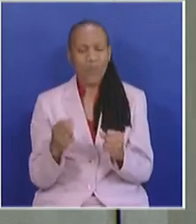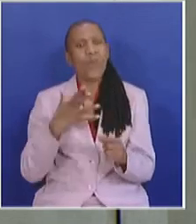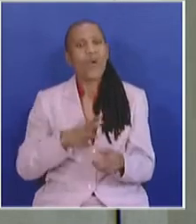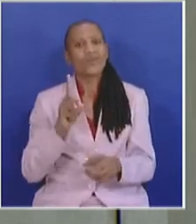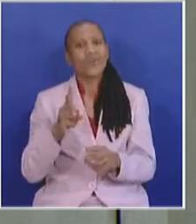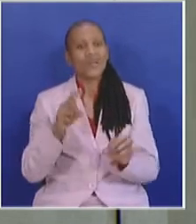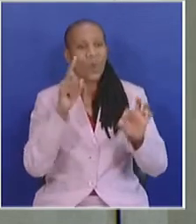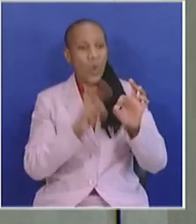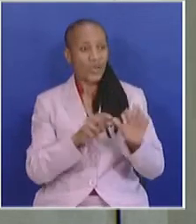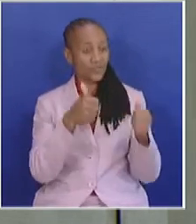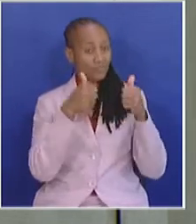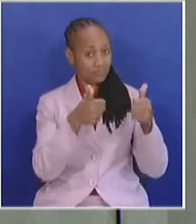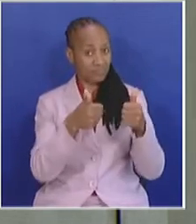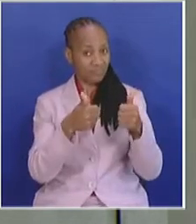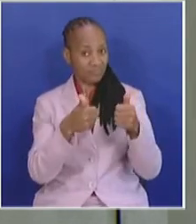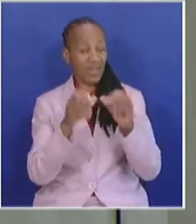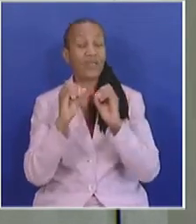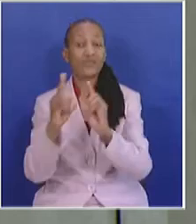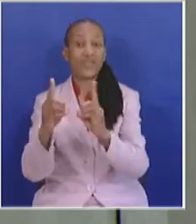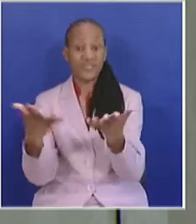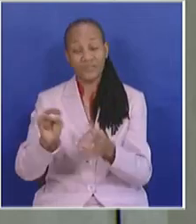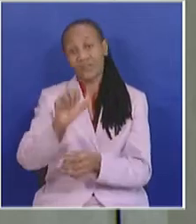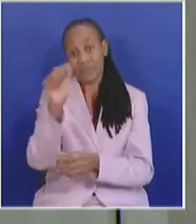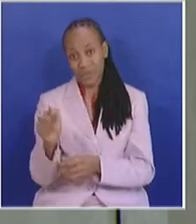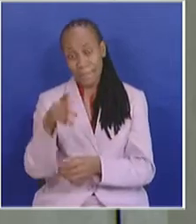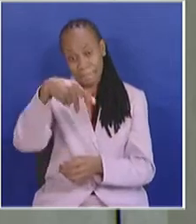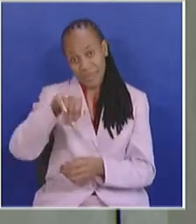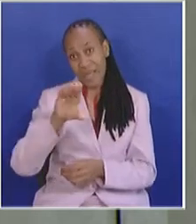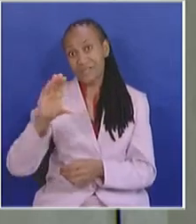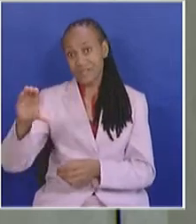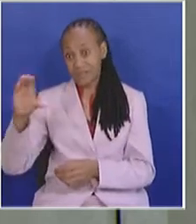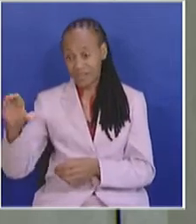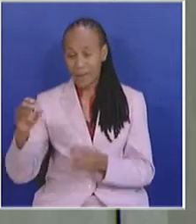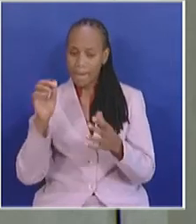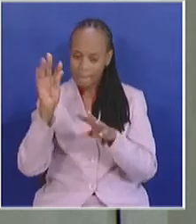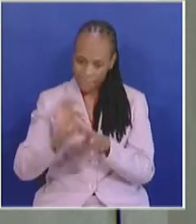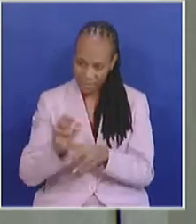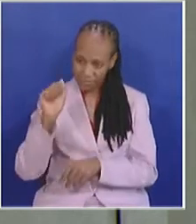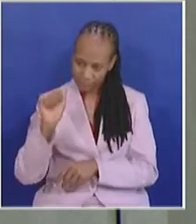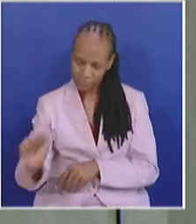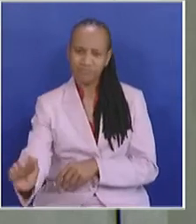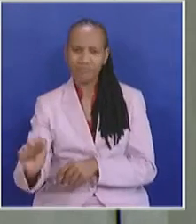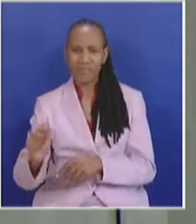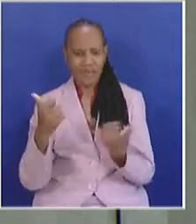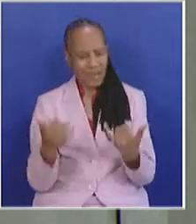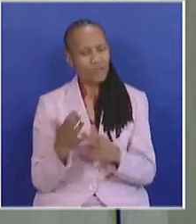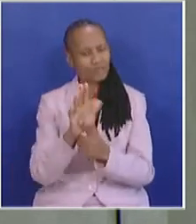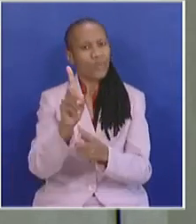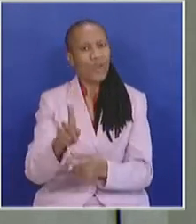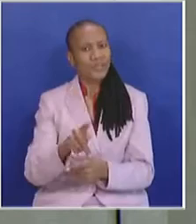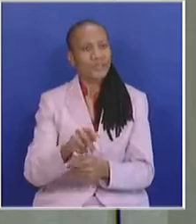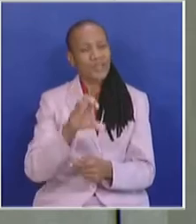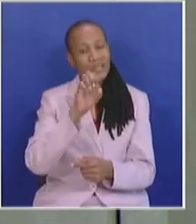quality education to our nation. The PICC interventions have resulted in the building of the